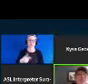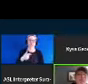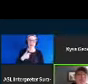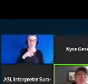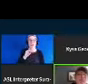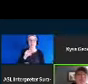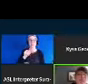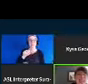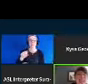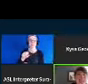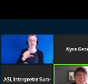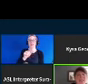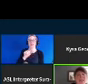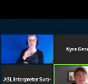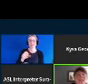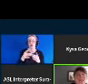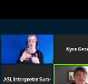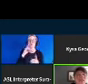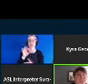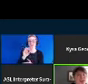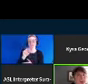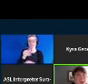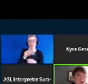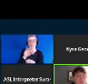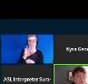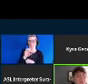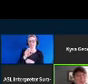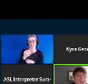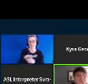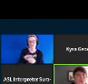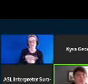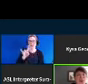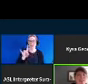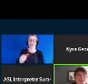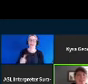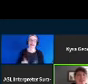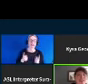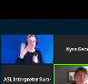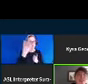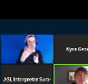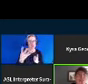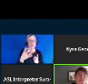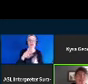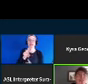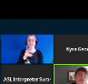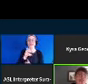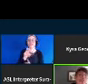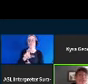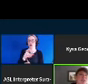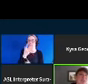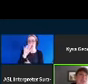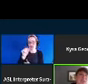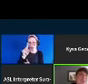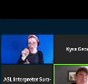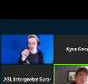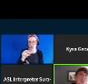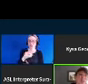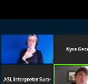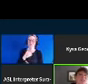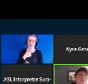Massacre Lead for FEMA Region 8. I live in beautiful Denver, Colorado, and have the wonderful opportunity to support our state and